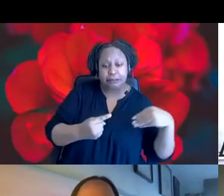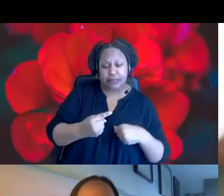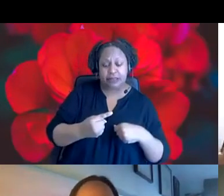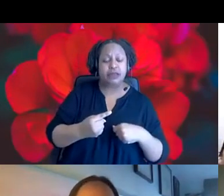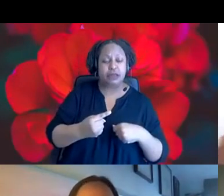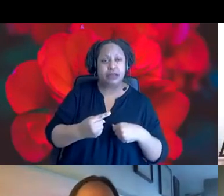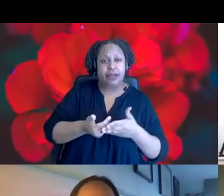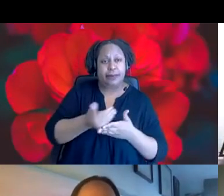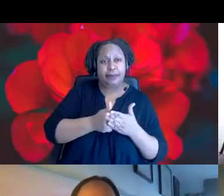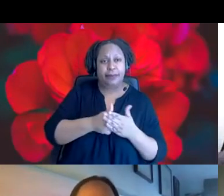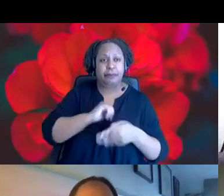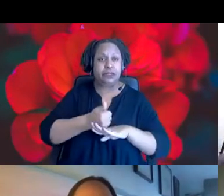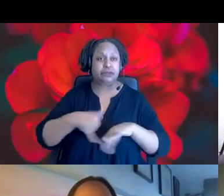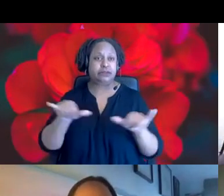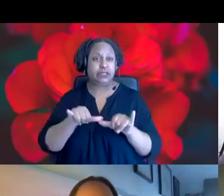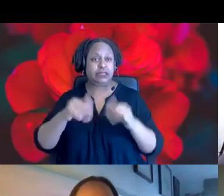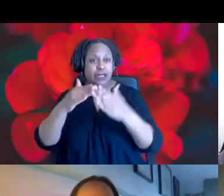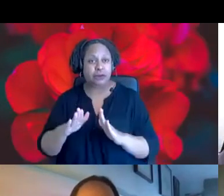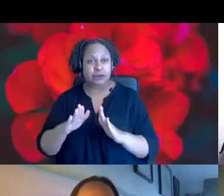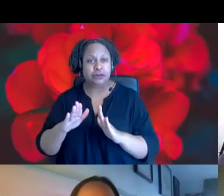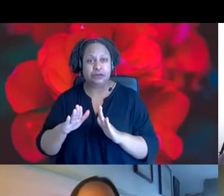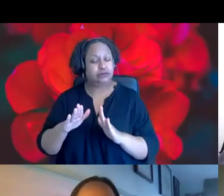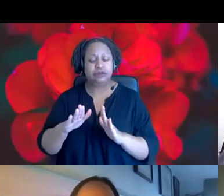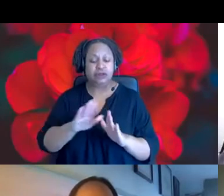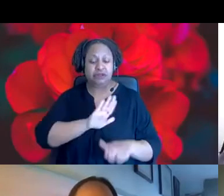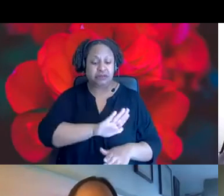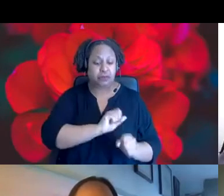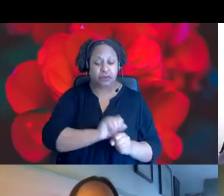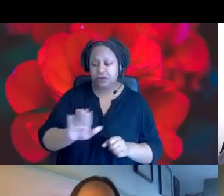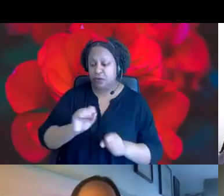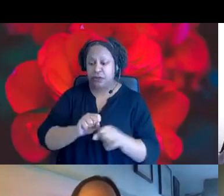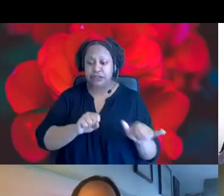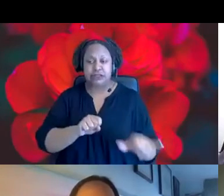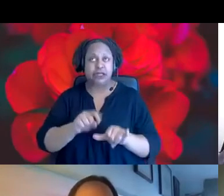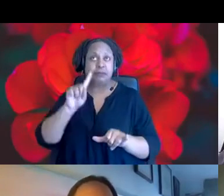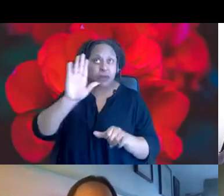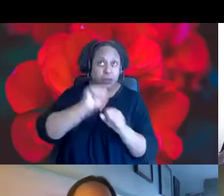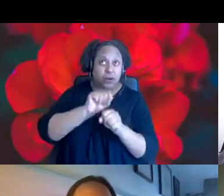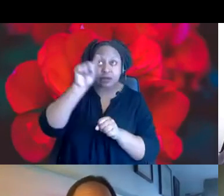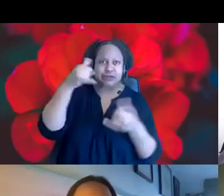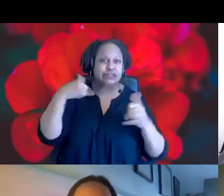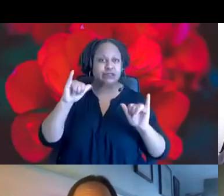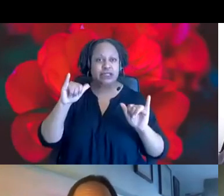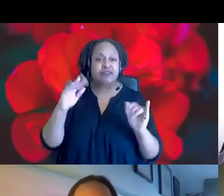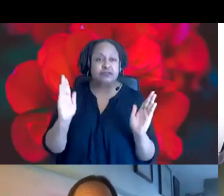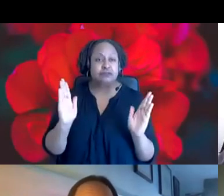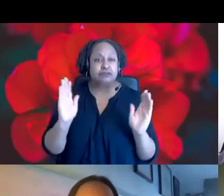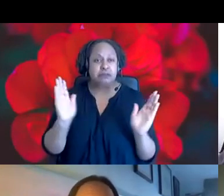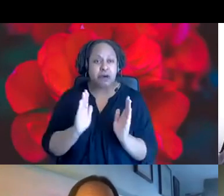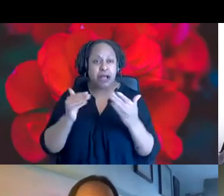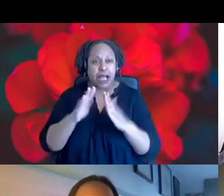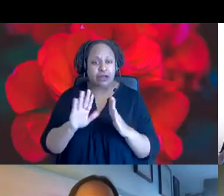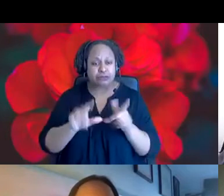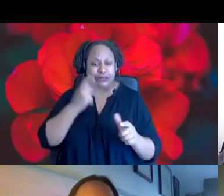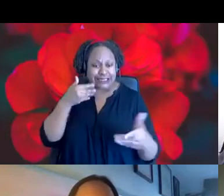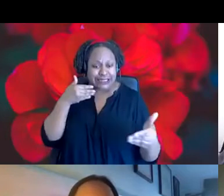of the size of the house. I mean, the work is the same no matter where we're being seen. And honestly, if it's a smaller house, you're being seen more up close.